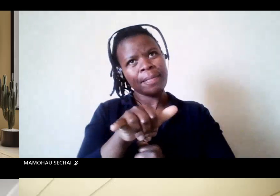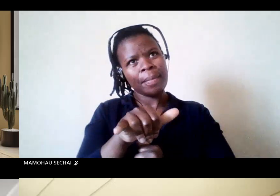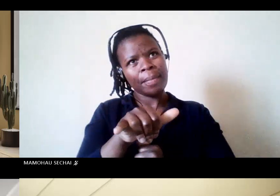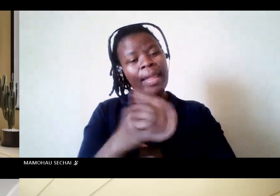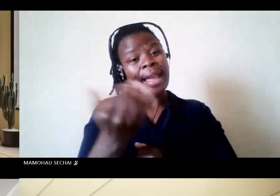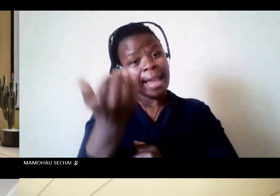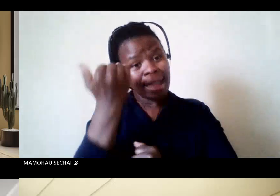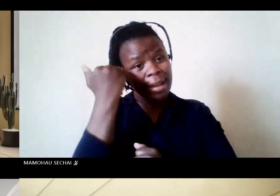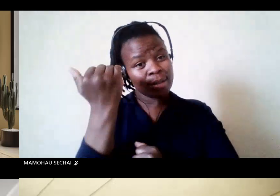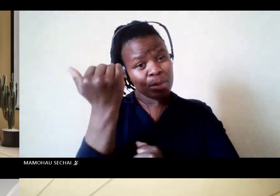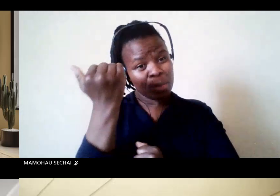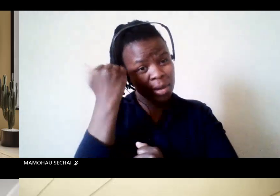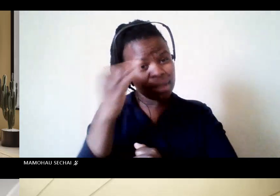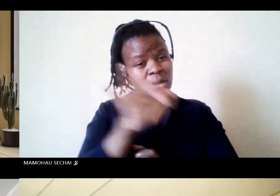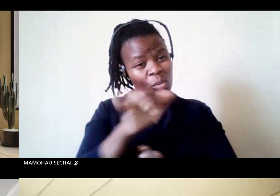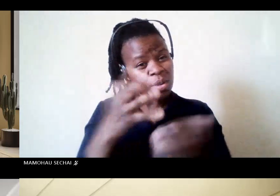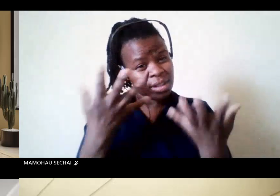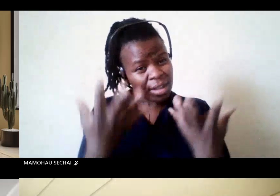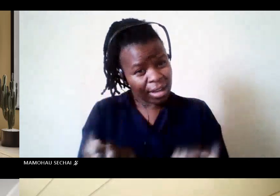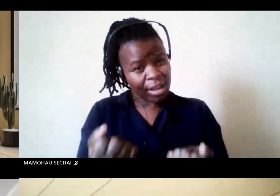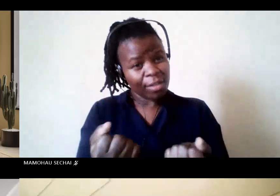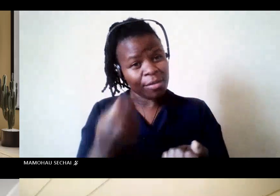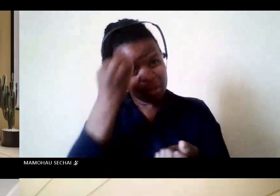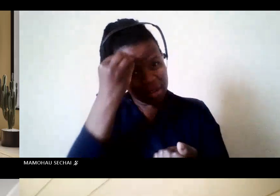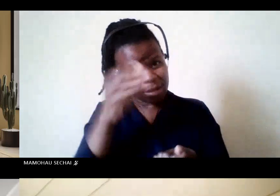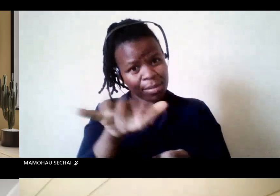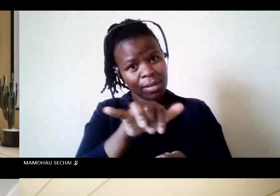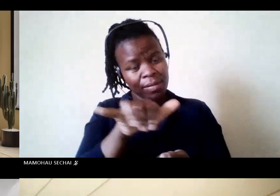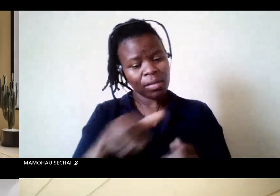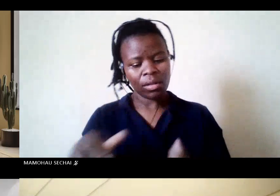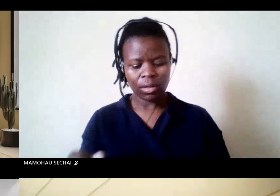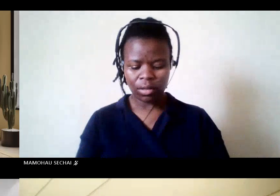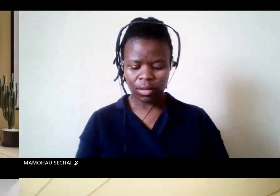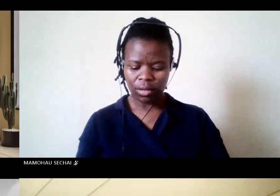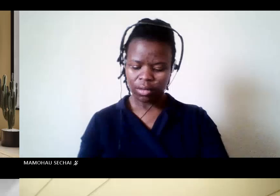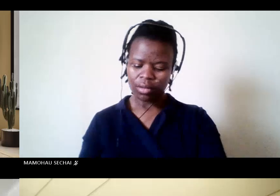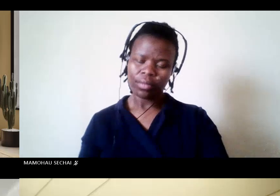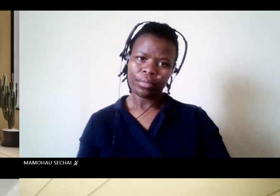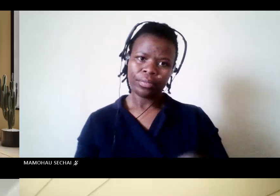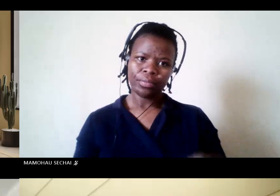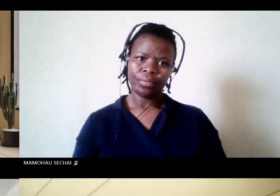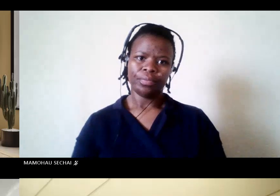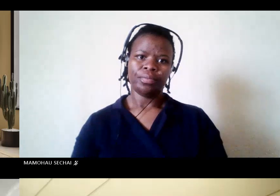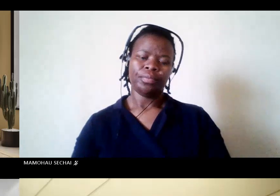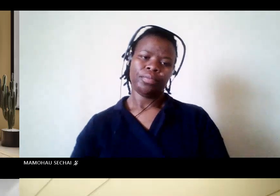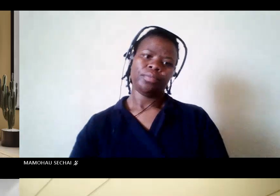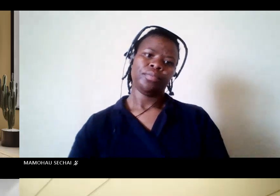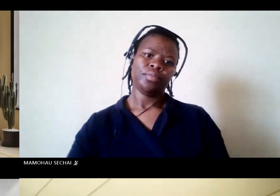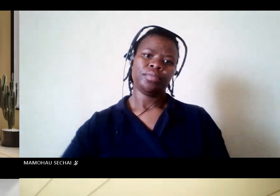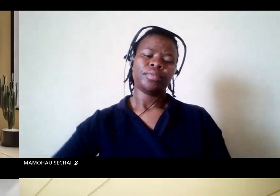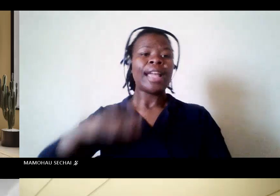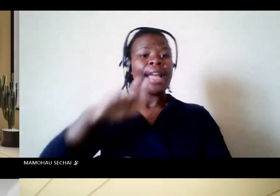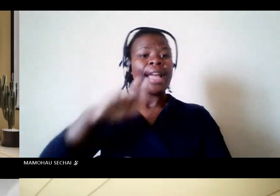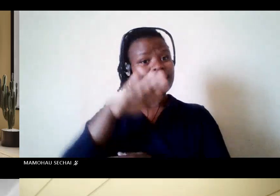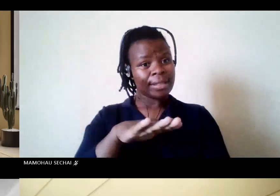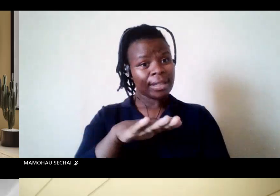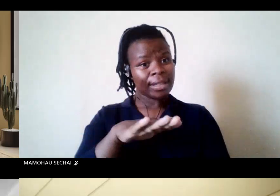experiences that he has with regard to his child. The child is able